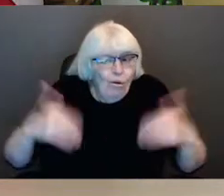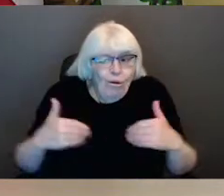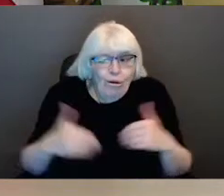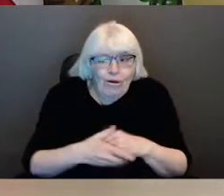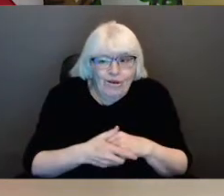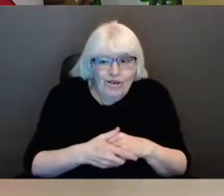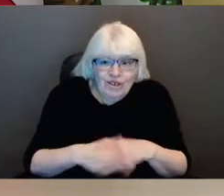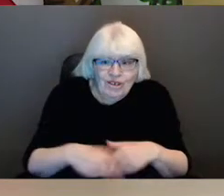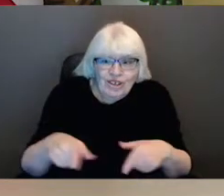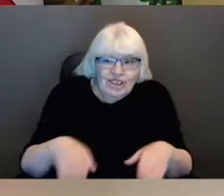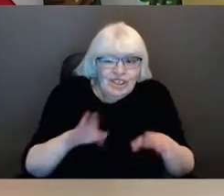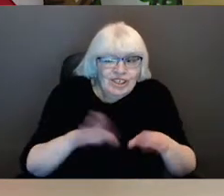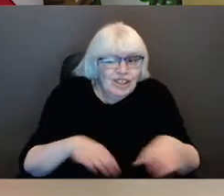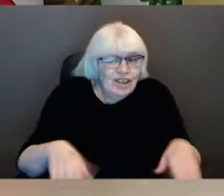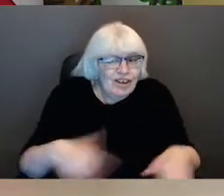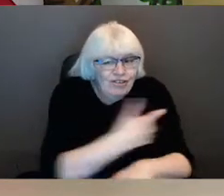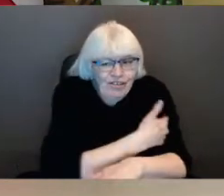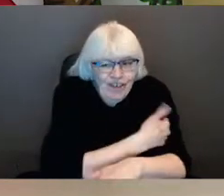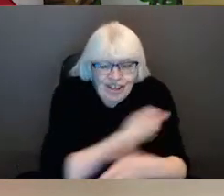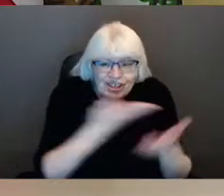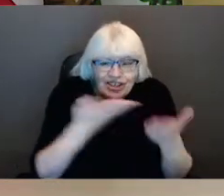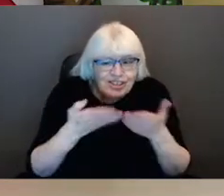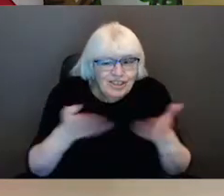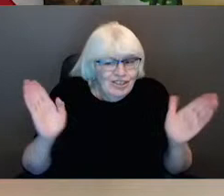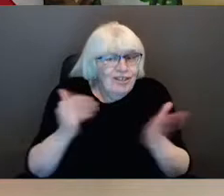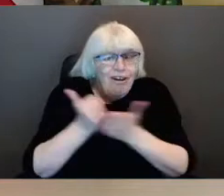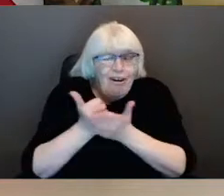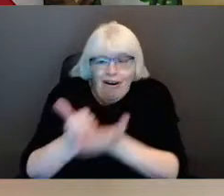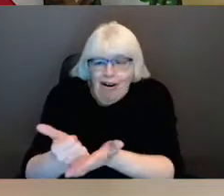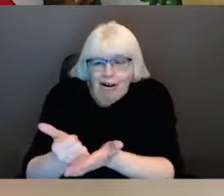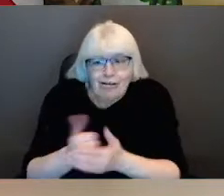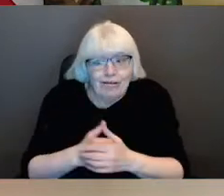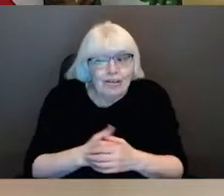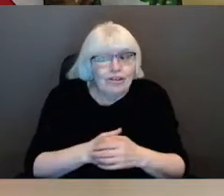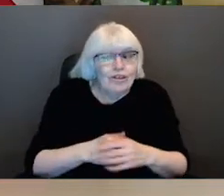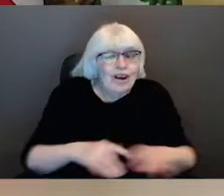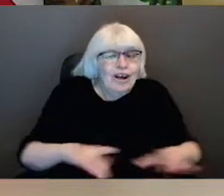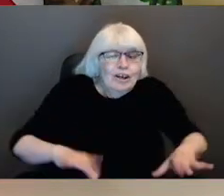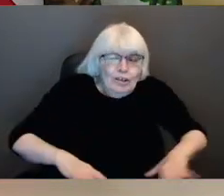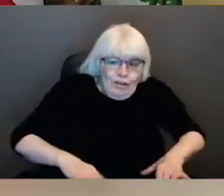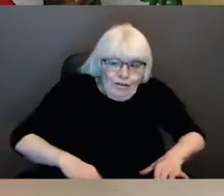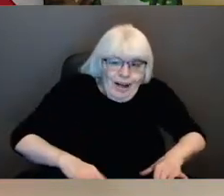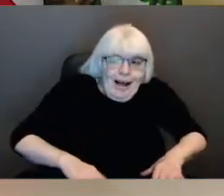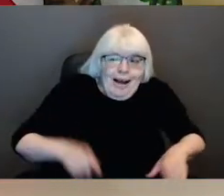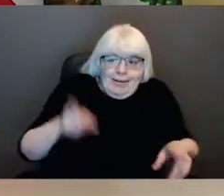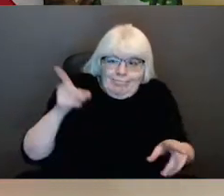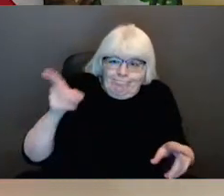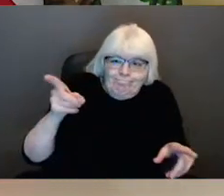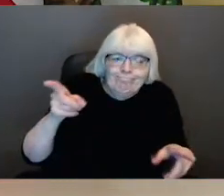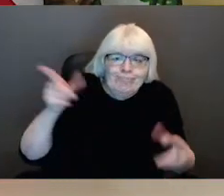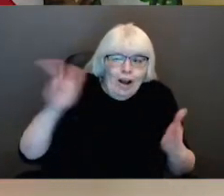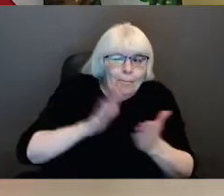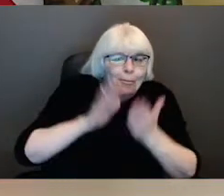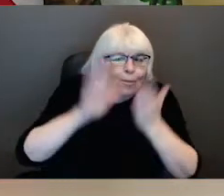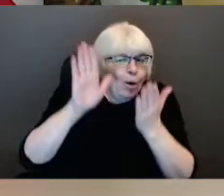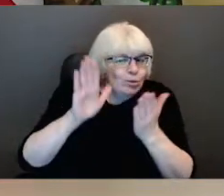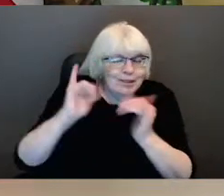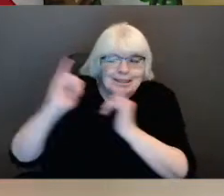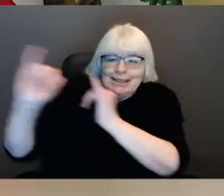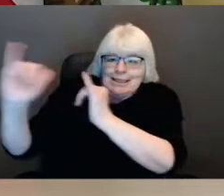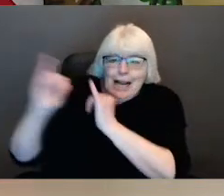in general, and that's why I think Newfoundland has a similar kind of model, and that's why we tend to have very good childhood vaccination